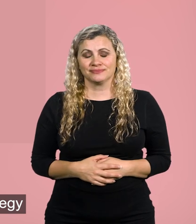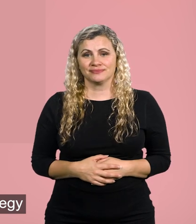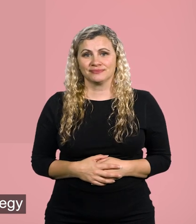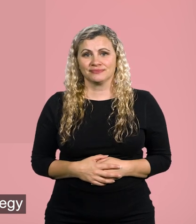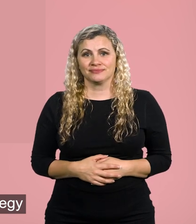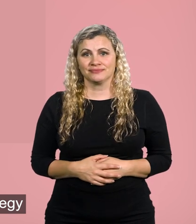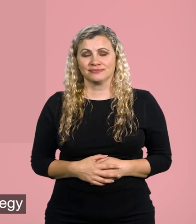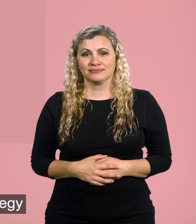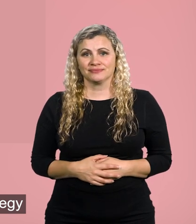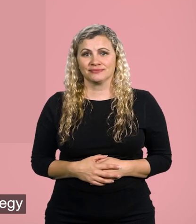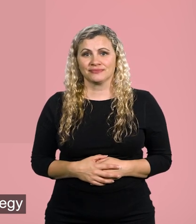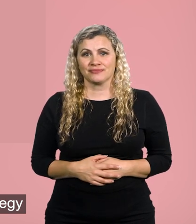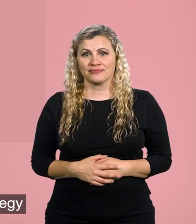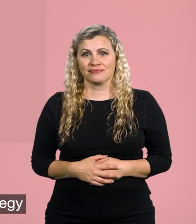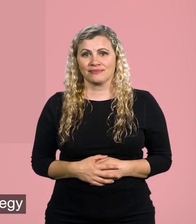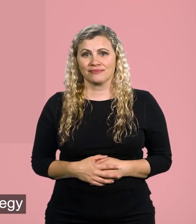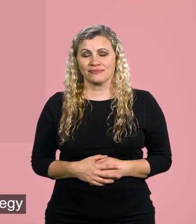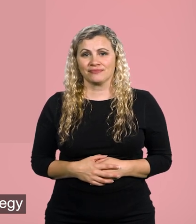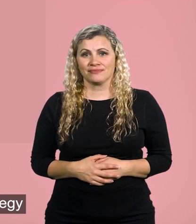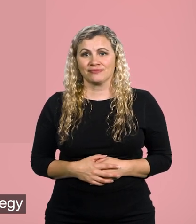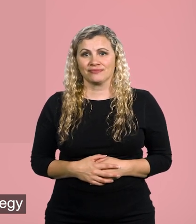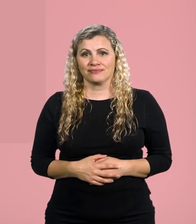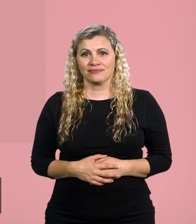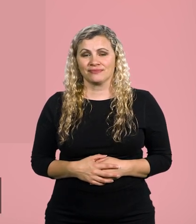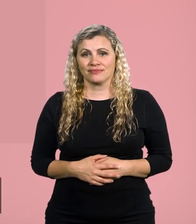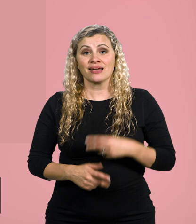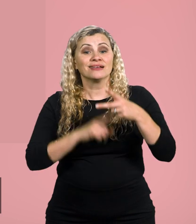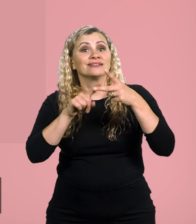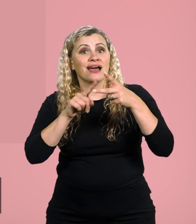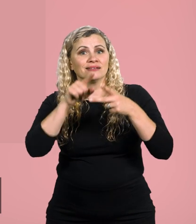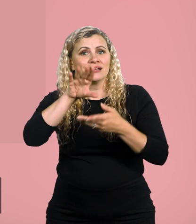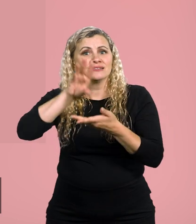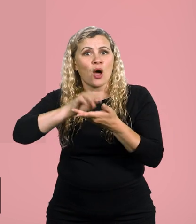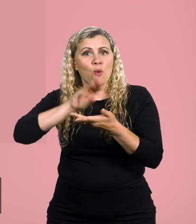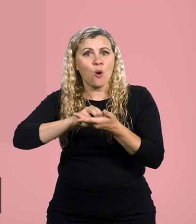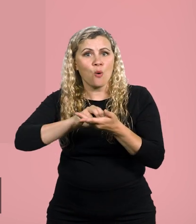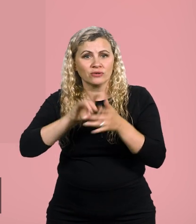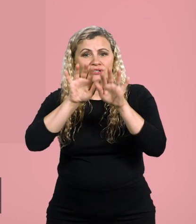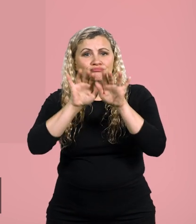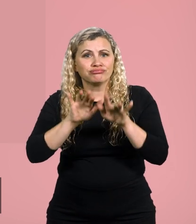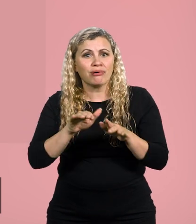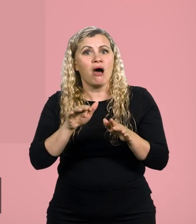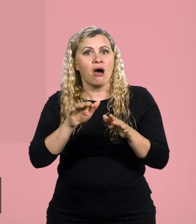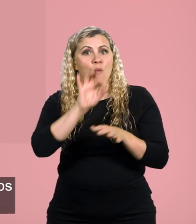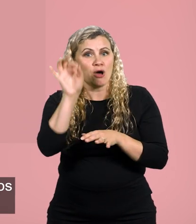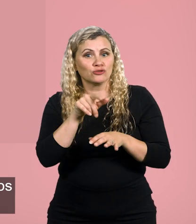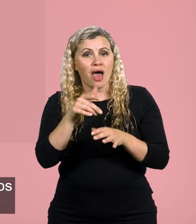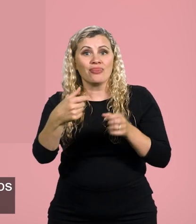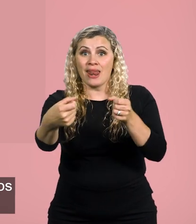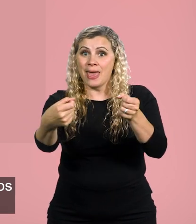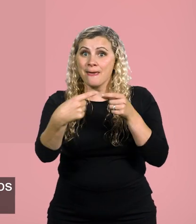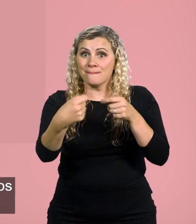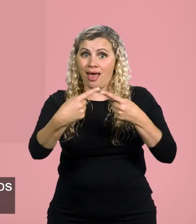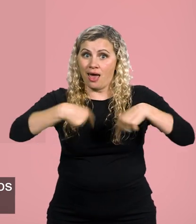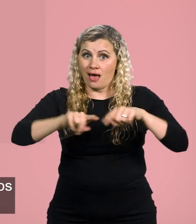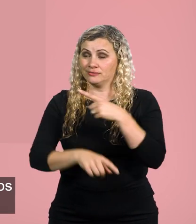slash mental hyphen Health hyphen strategy download and complete our questionnaire and email this to mental health